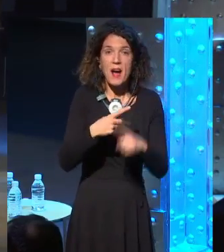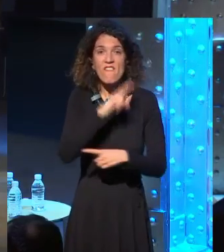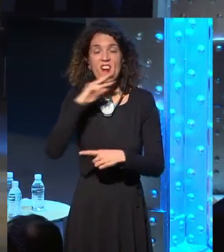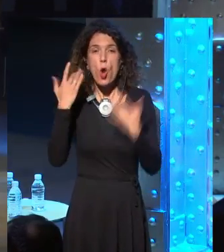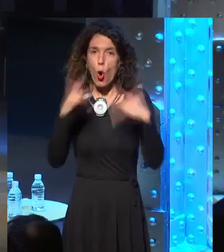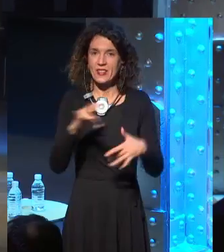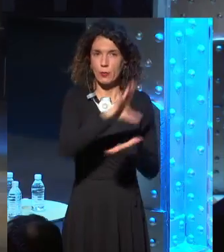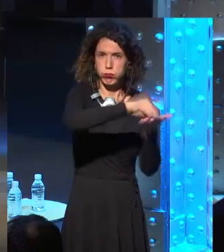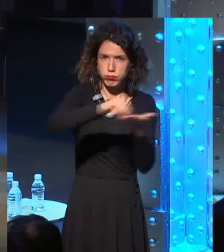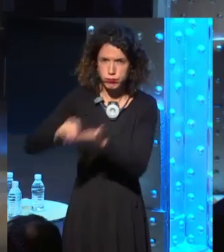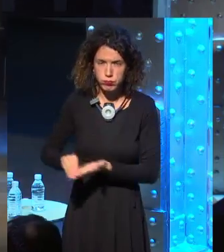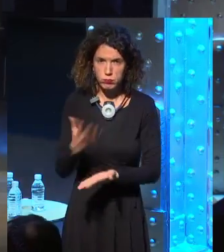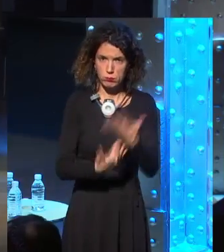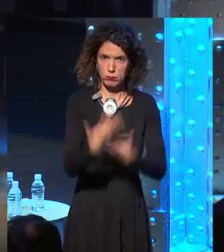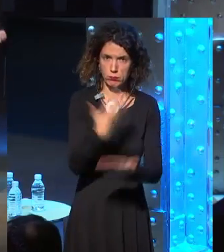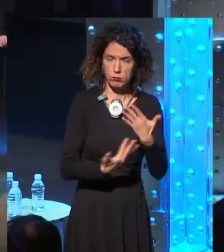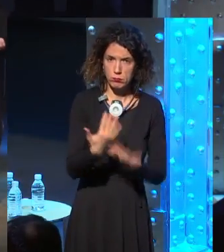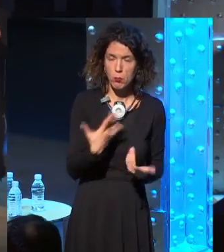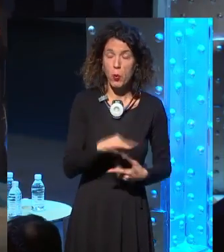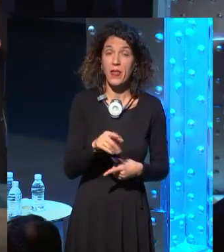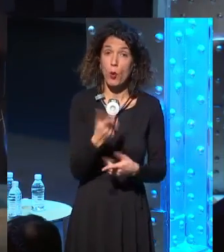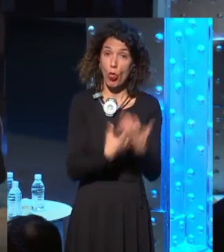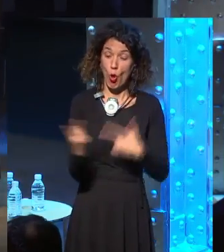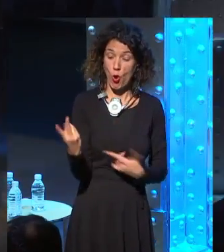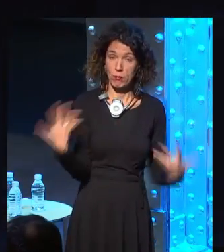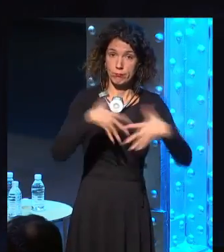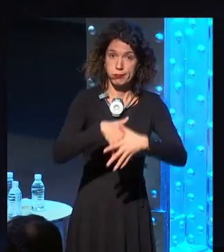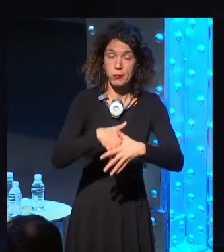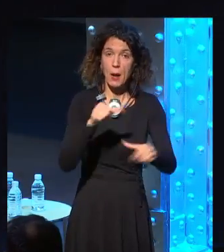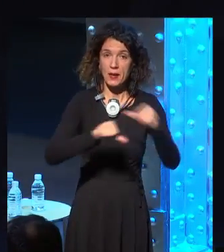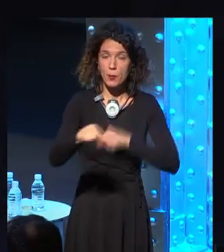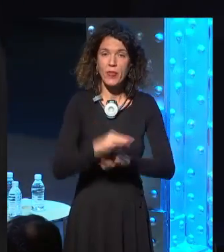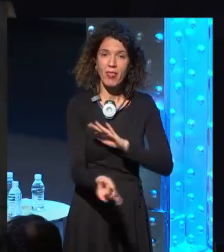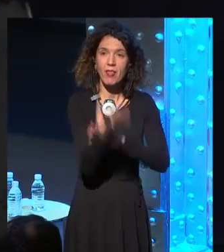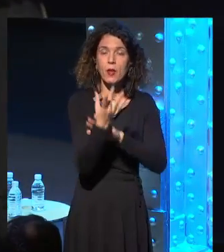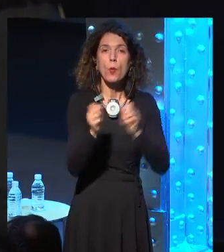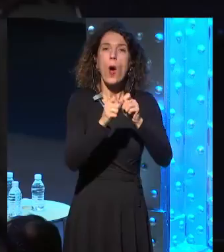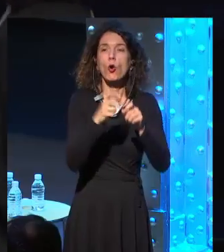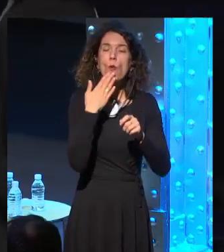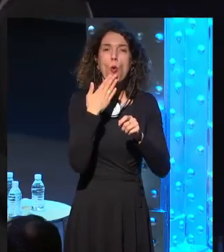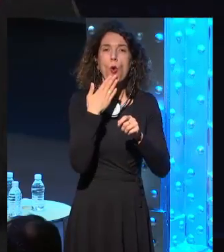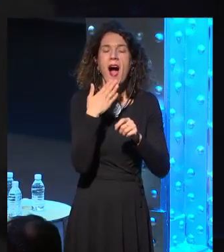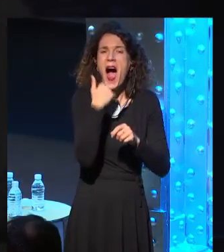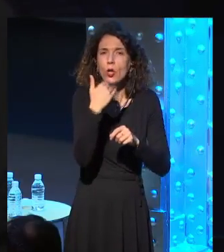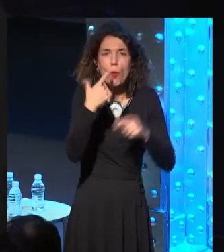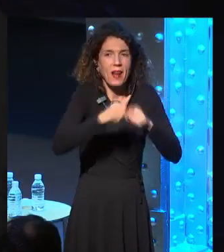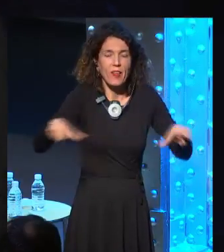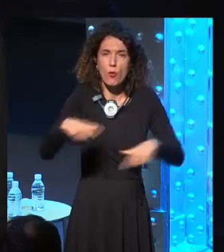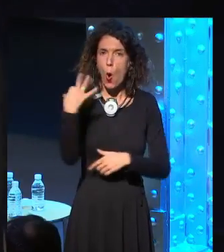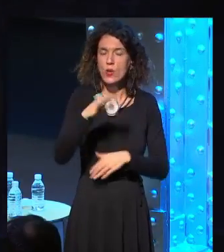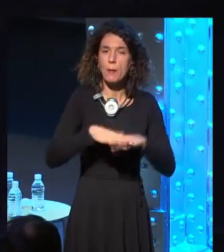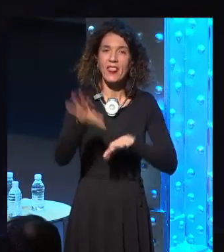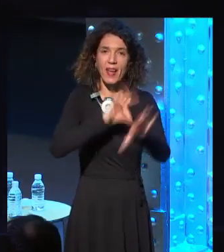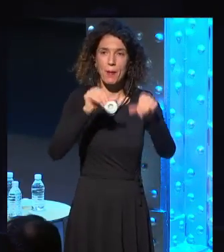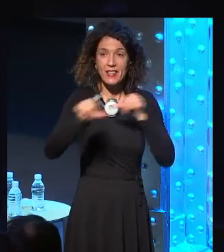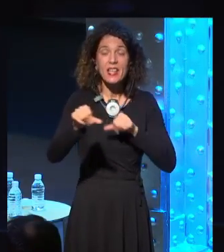and objective information that we get this unique platform for policy making. So we cannot